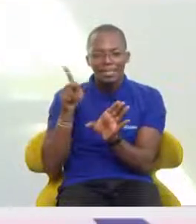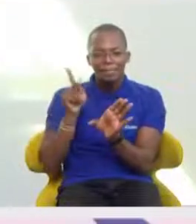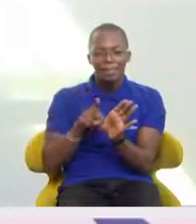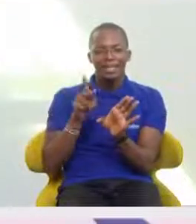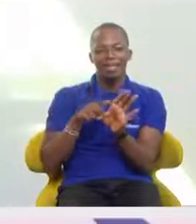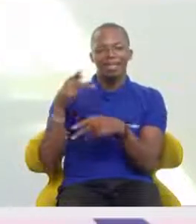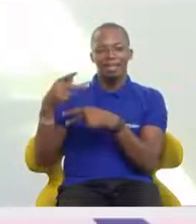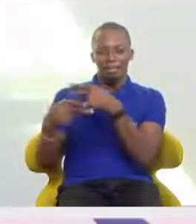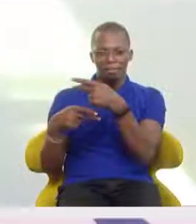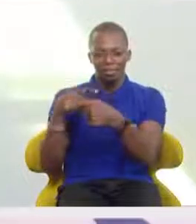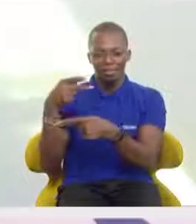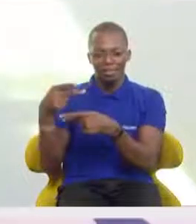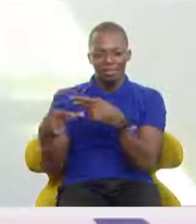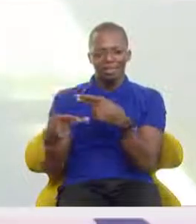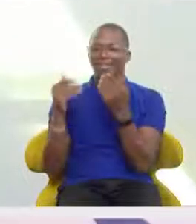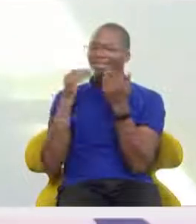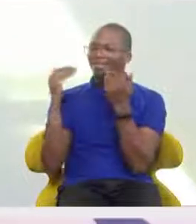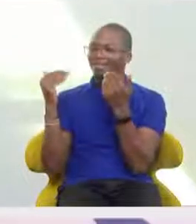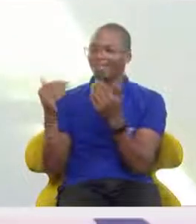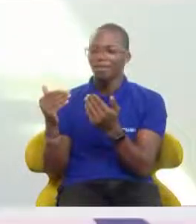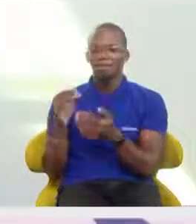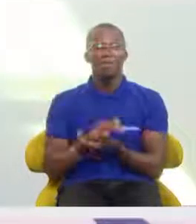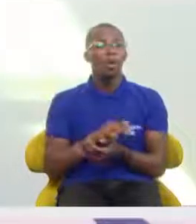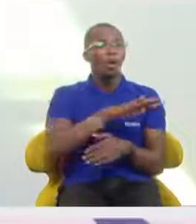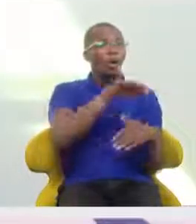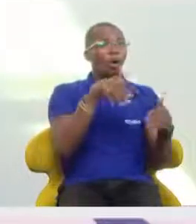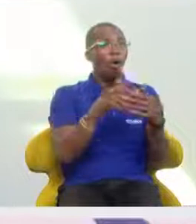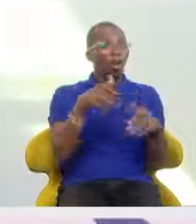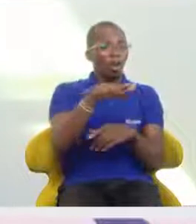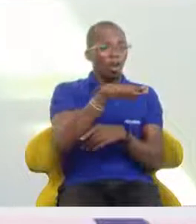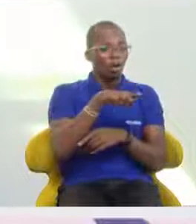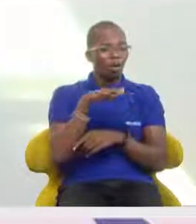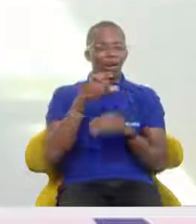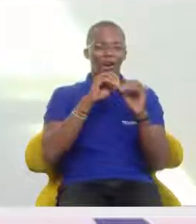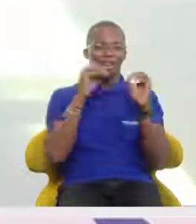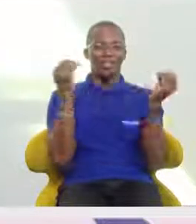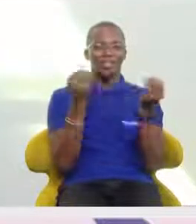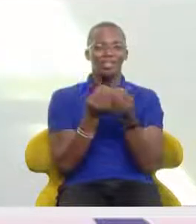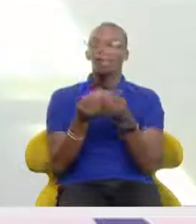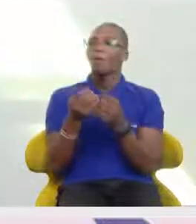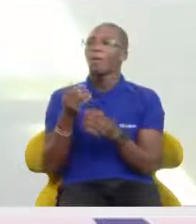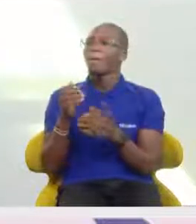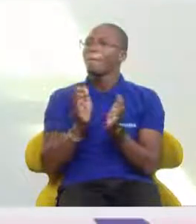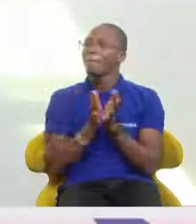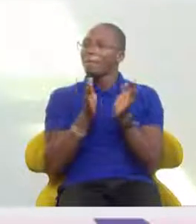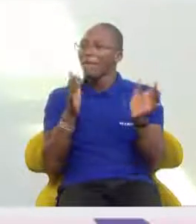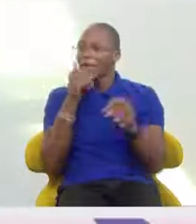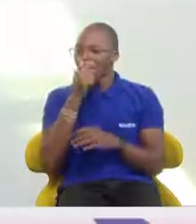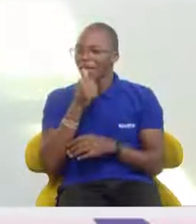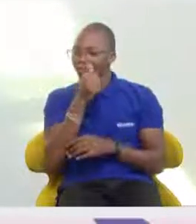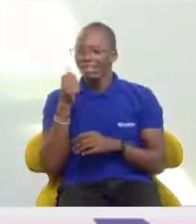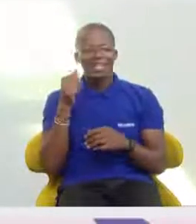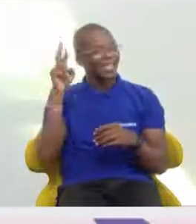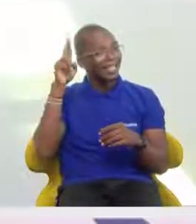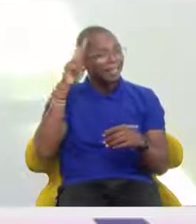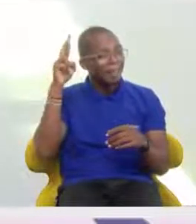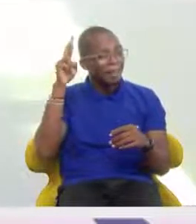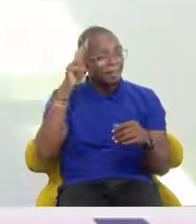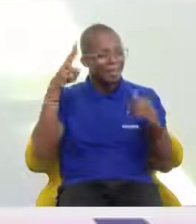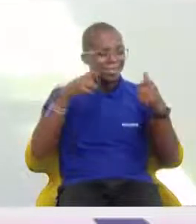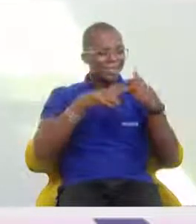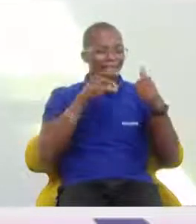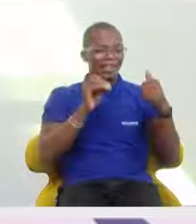both public and private sector digital products and services. I want to say a special thank you to the Kenya Bureau